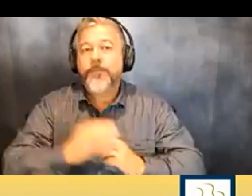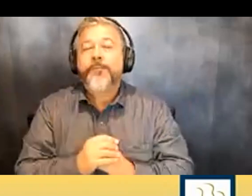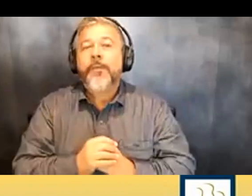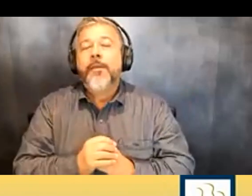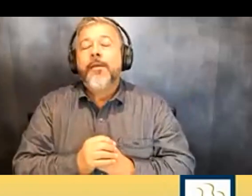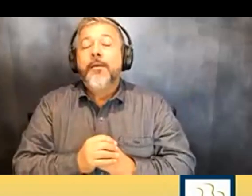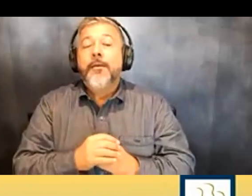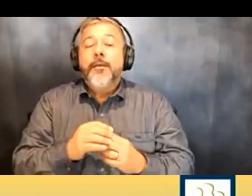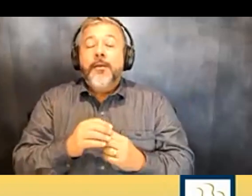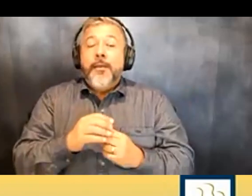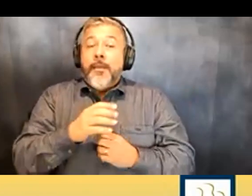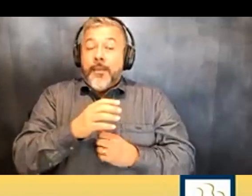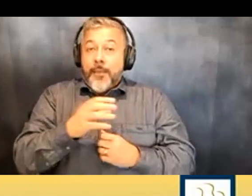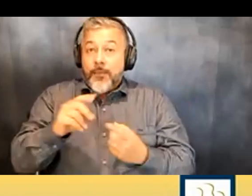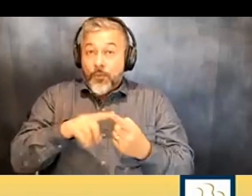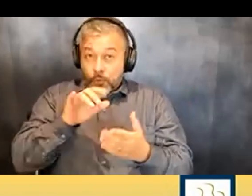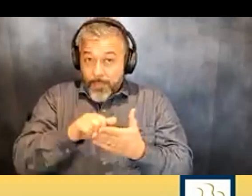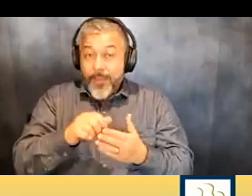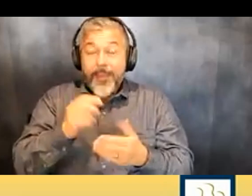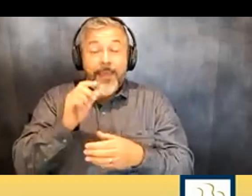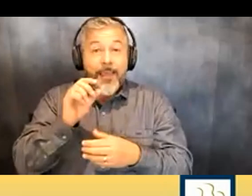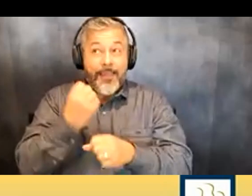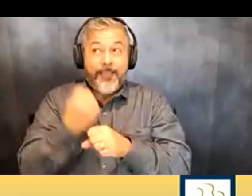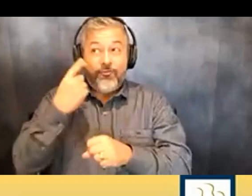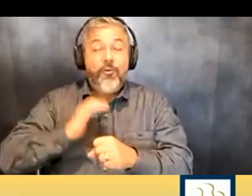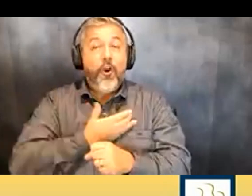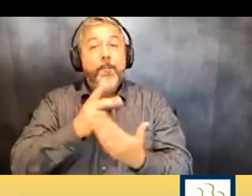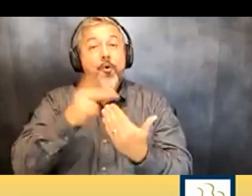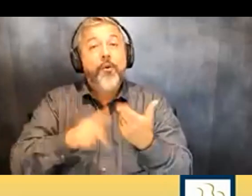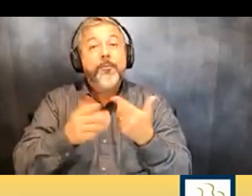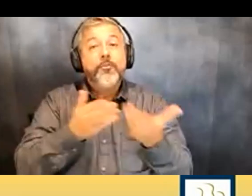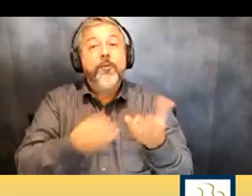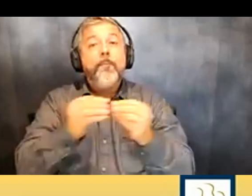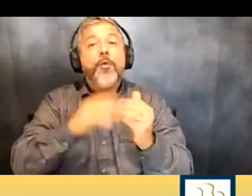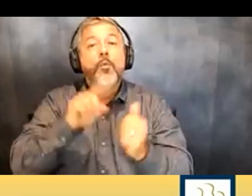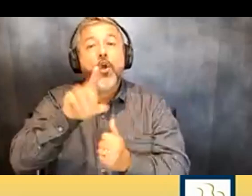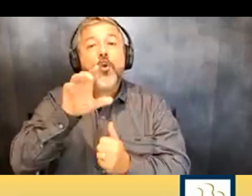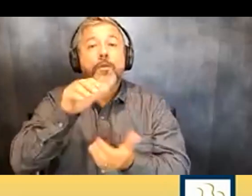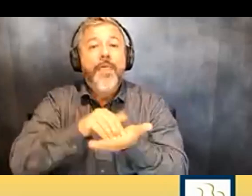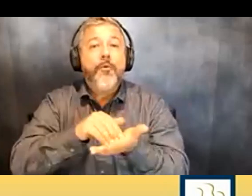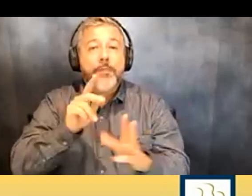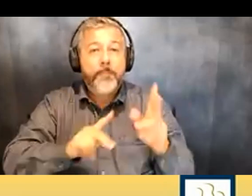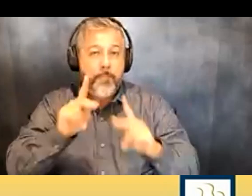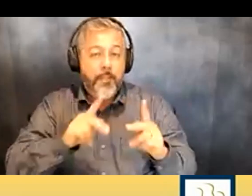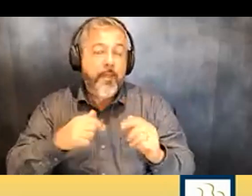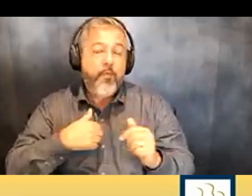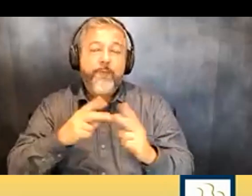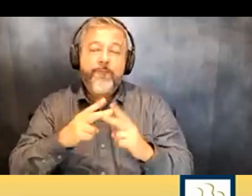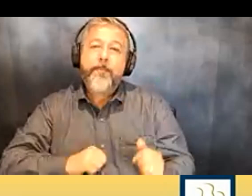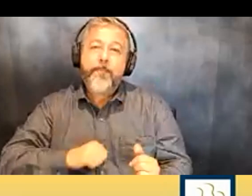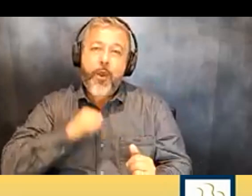to that end, last year, actually, our programs have served more than 100,000 people. So we're really proud of the way